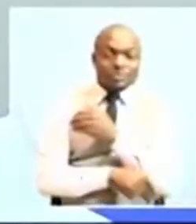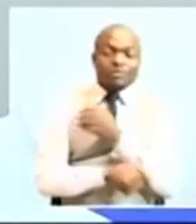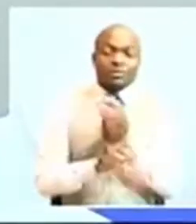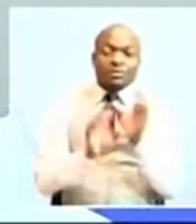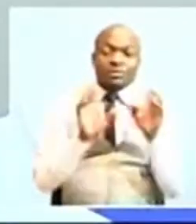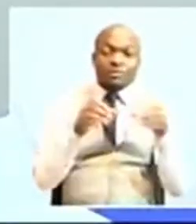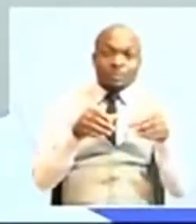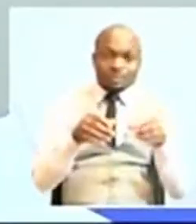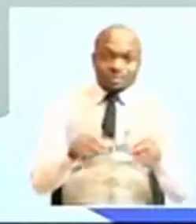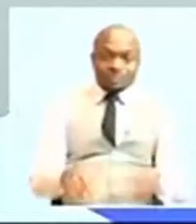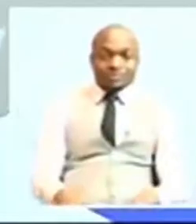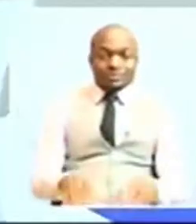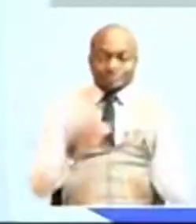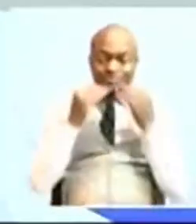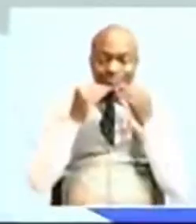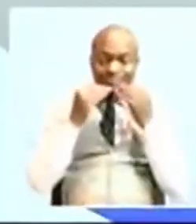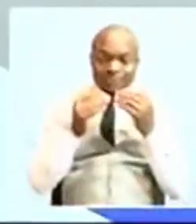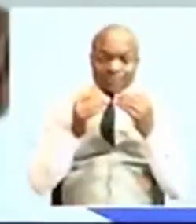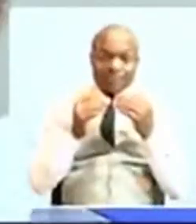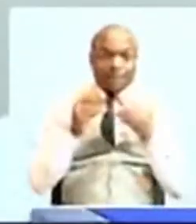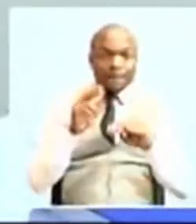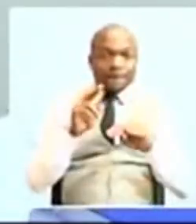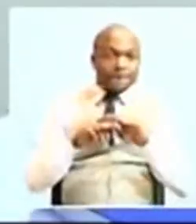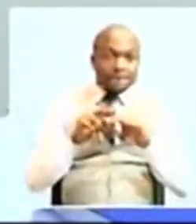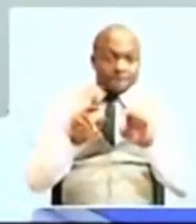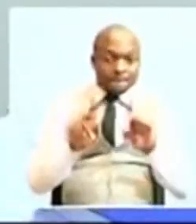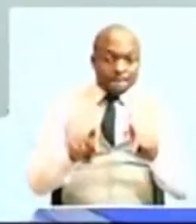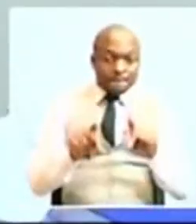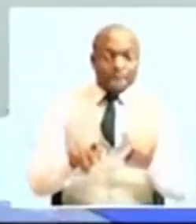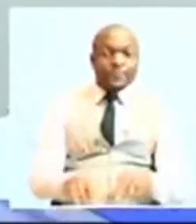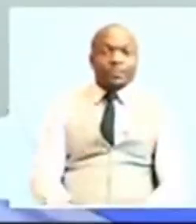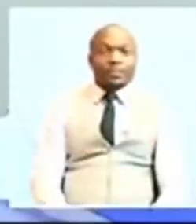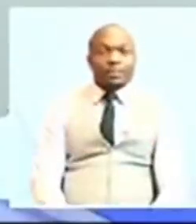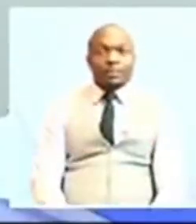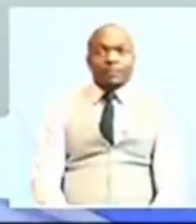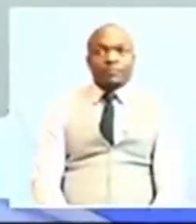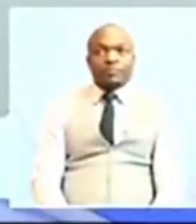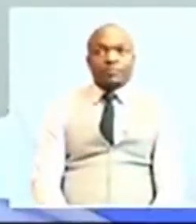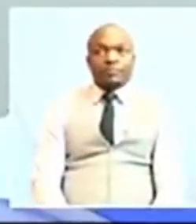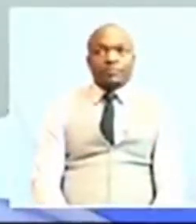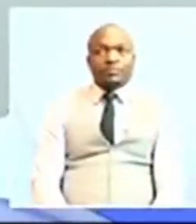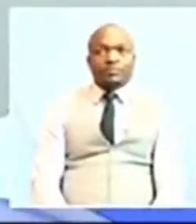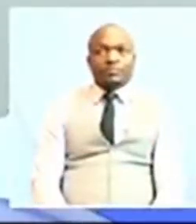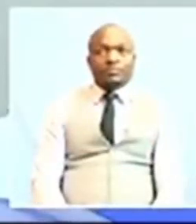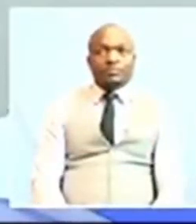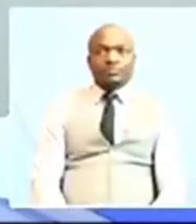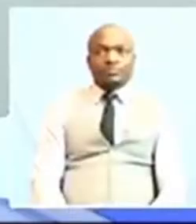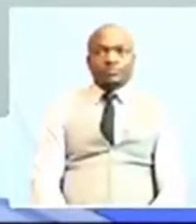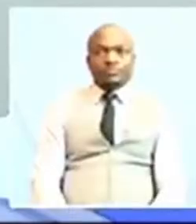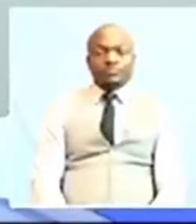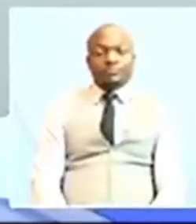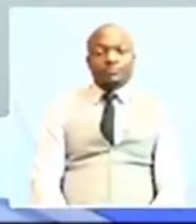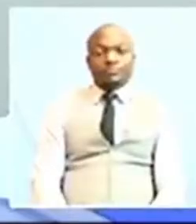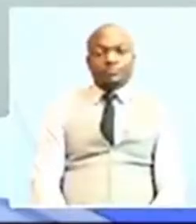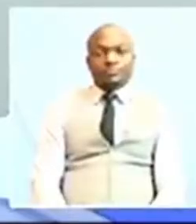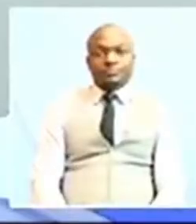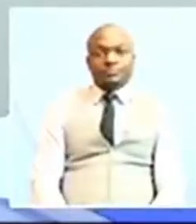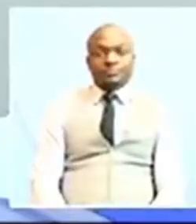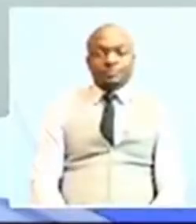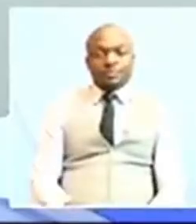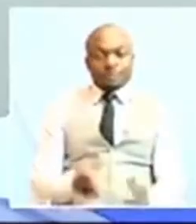council's. Thank you, Chair. You skip that one, go to the next one, which is total unspent funds on page